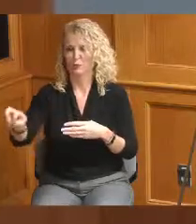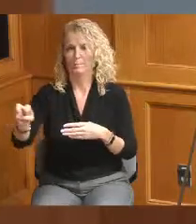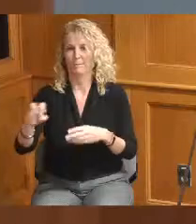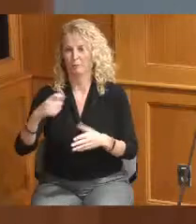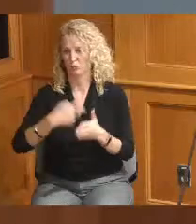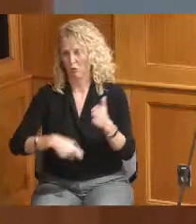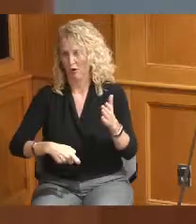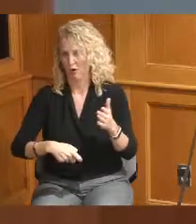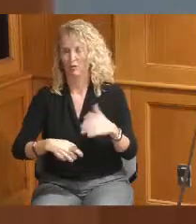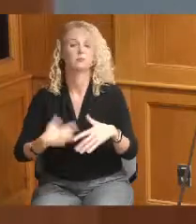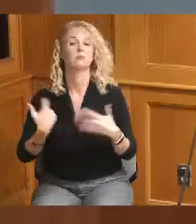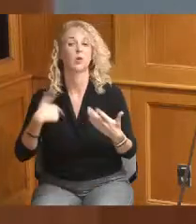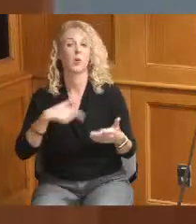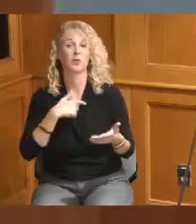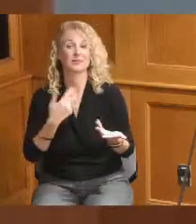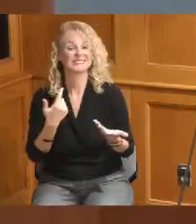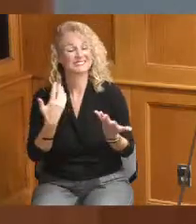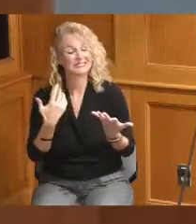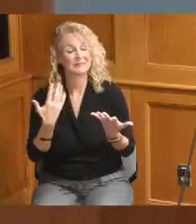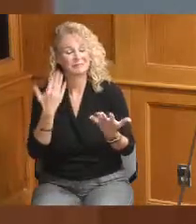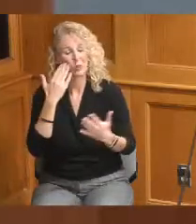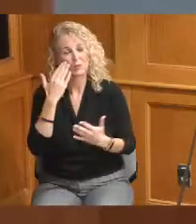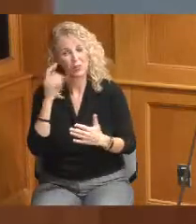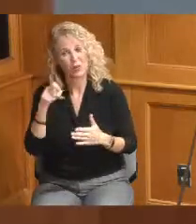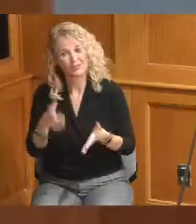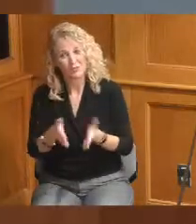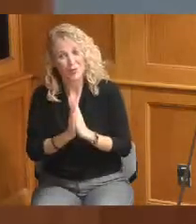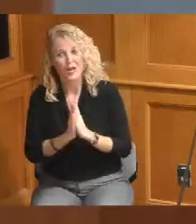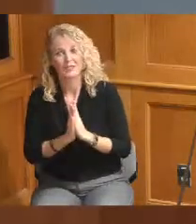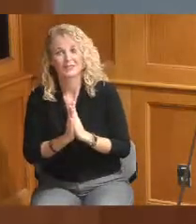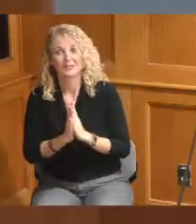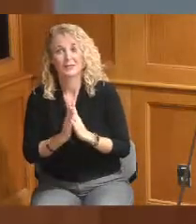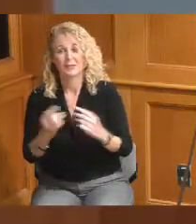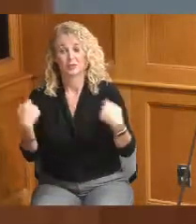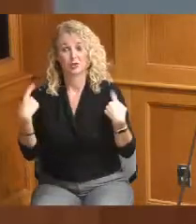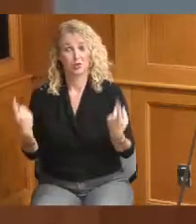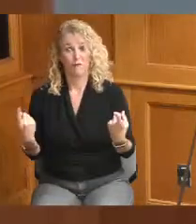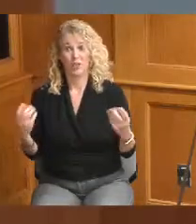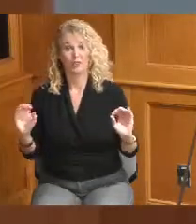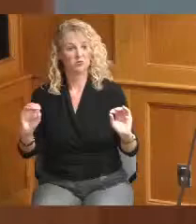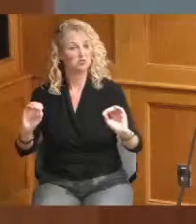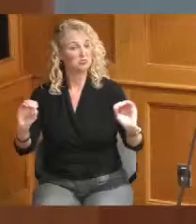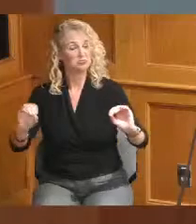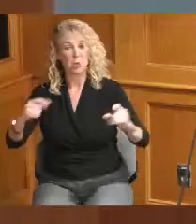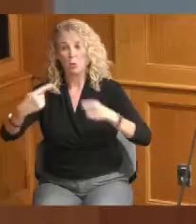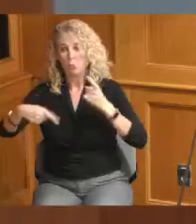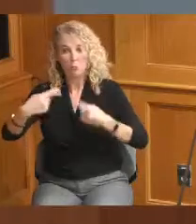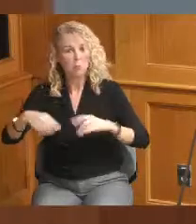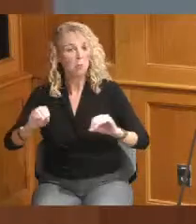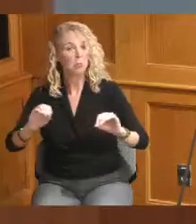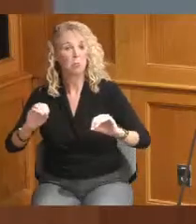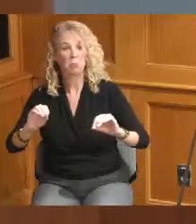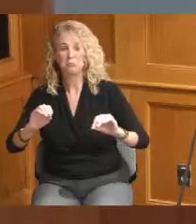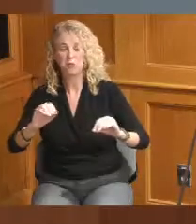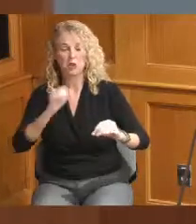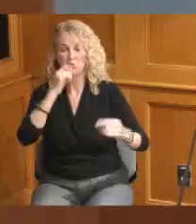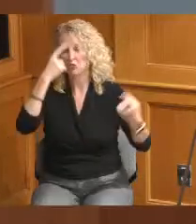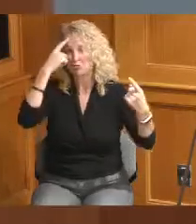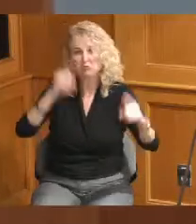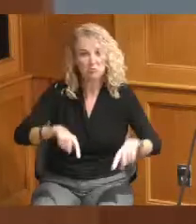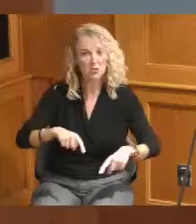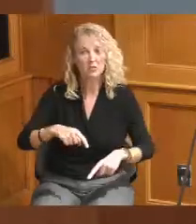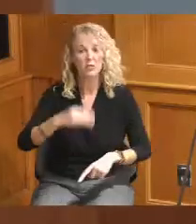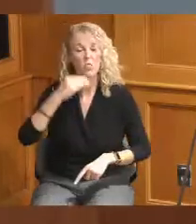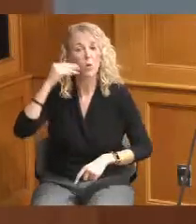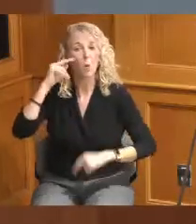time to be asking to raise our fees. And I got virtually no pushback from any of the contractors. The Home Builders